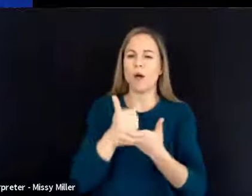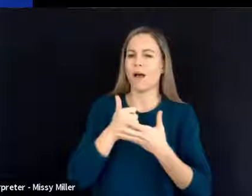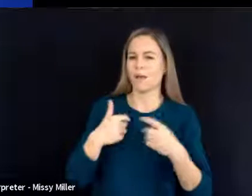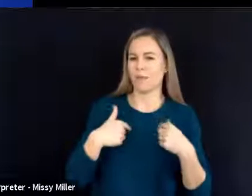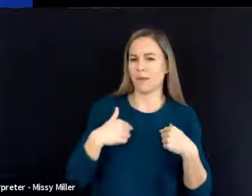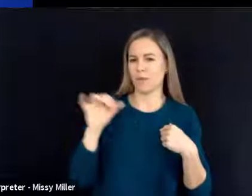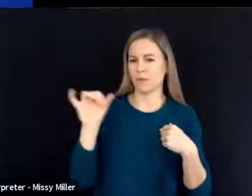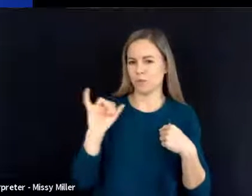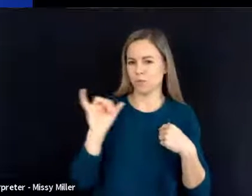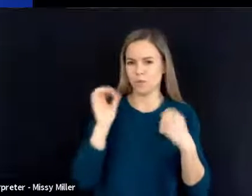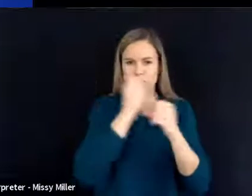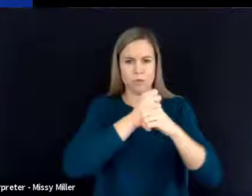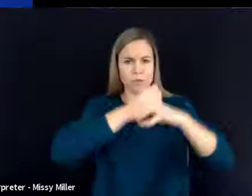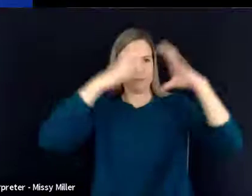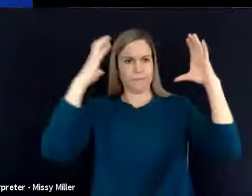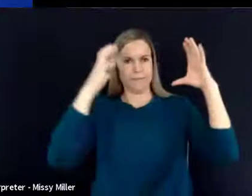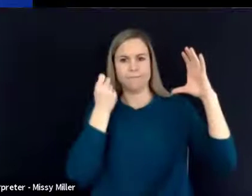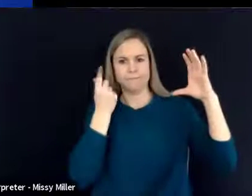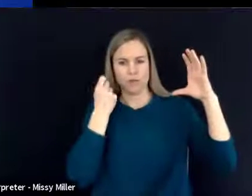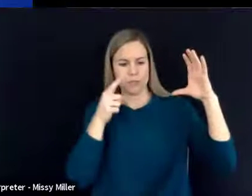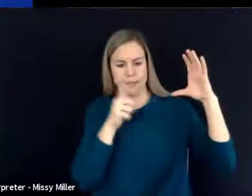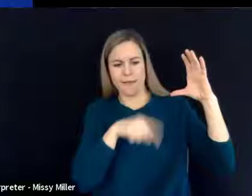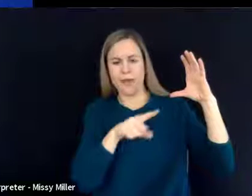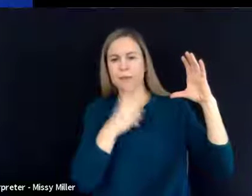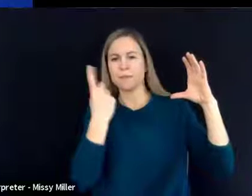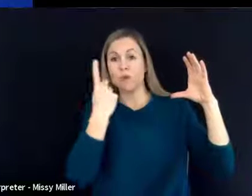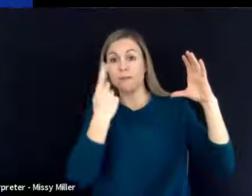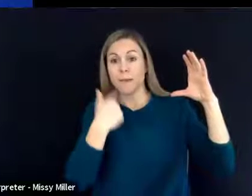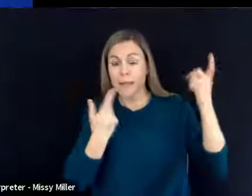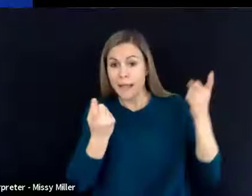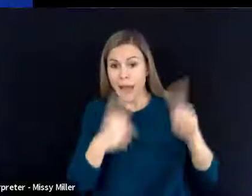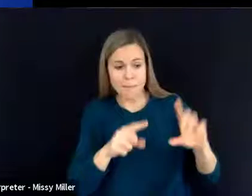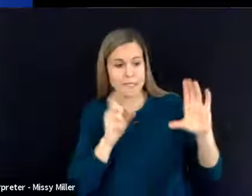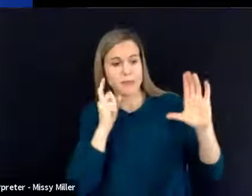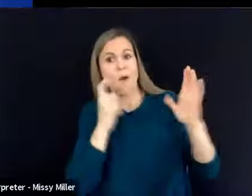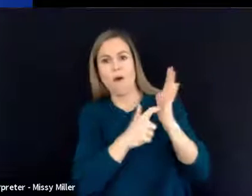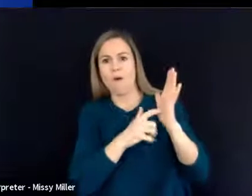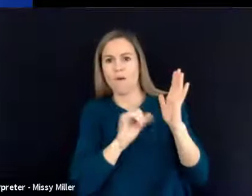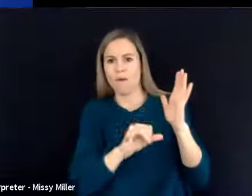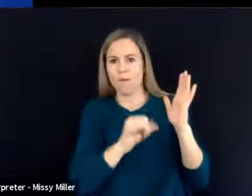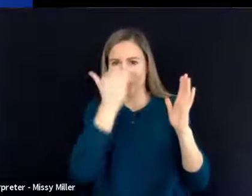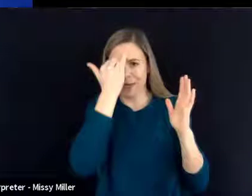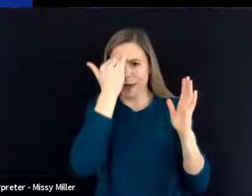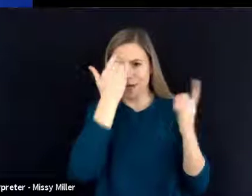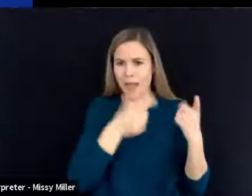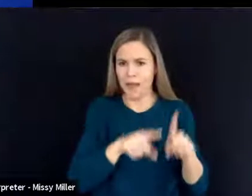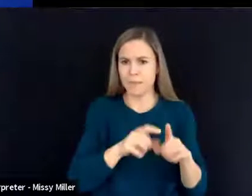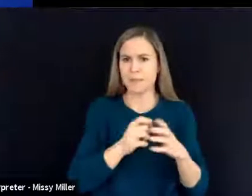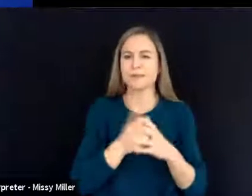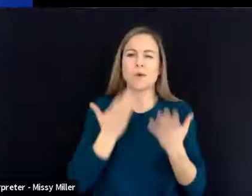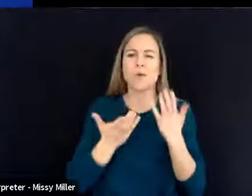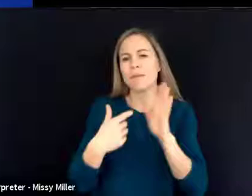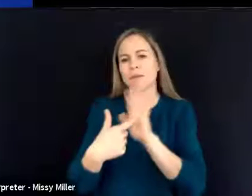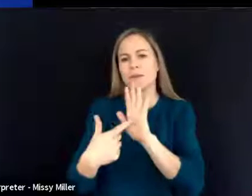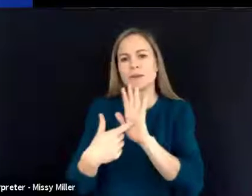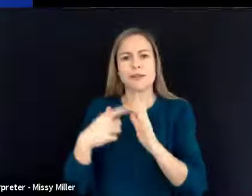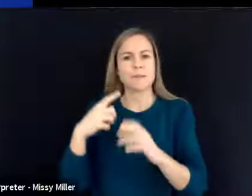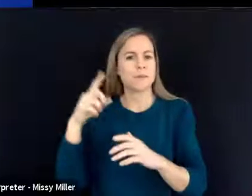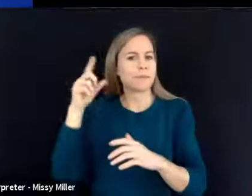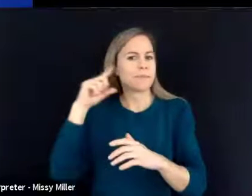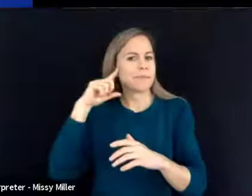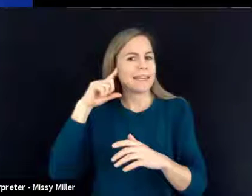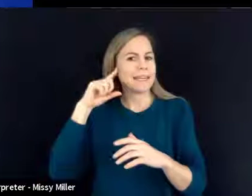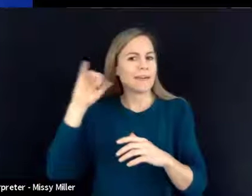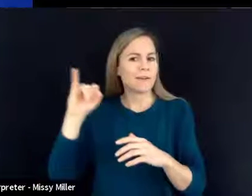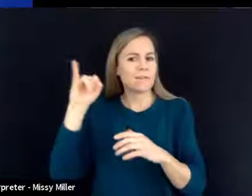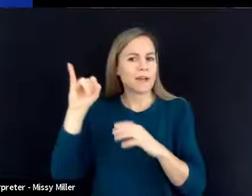also too know to watch for certain things. So as Susan mentioned, oftentimes recurring ear infections and things like that are common with kiddos.